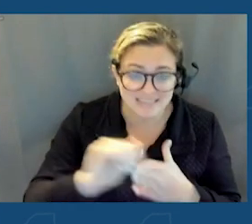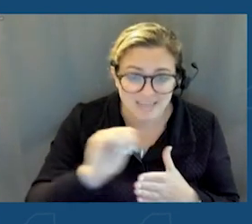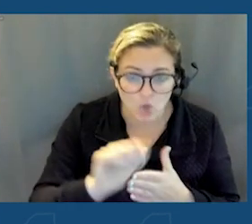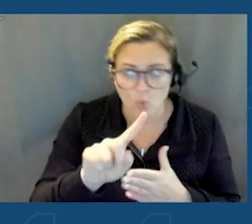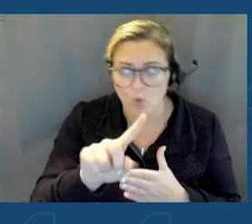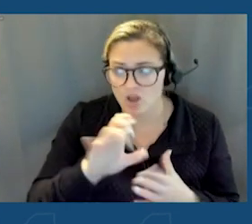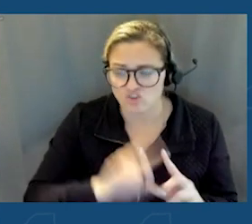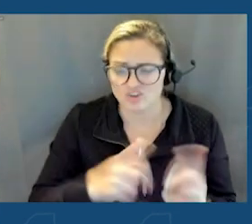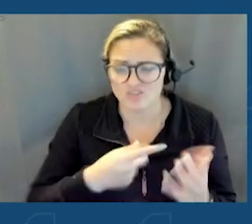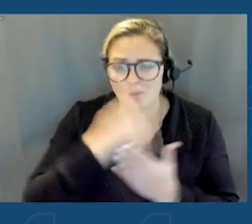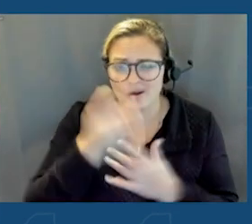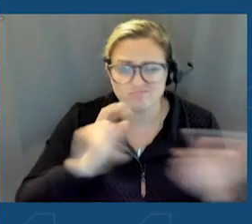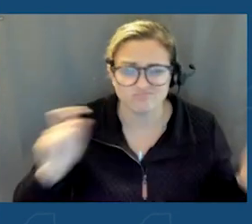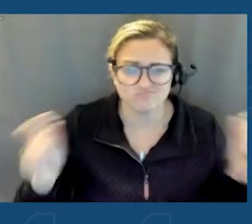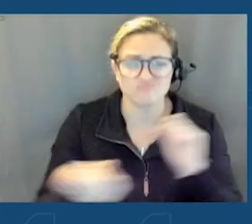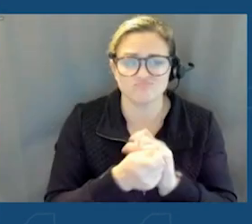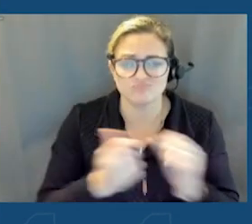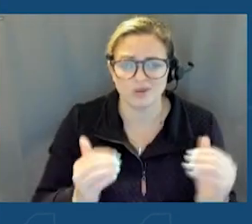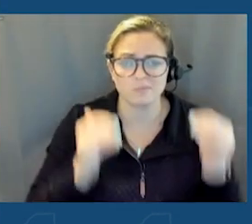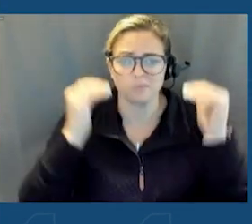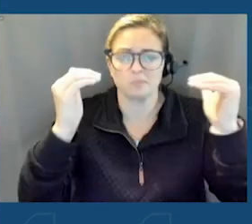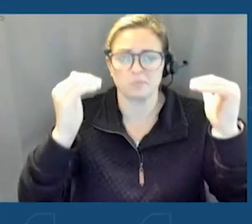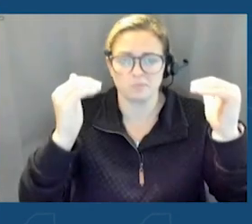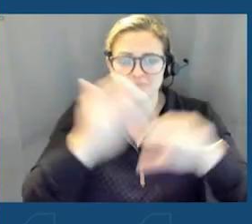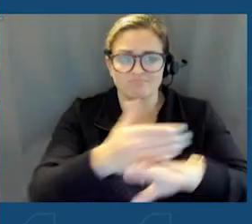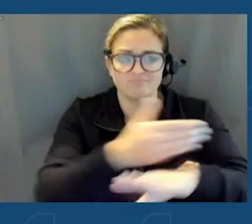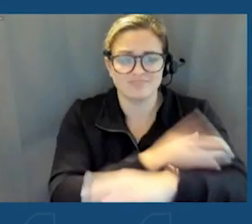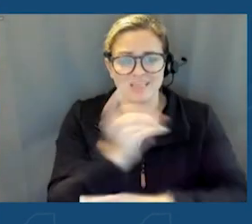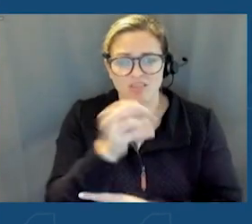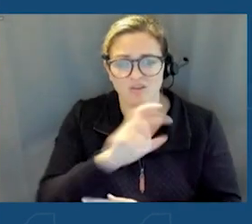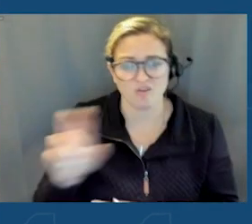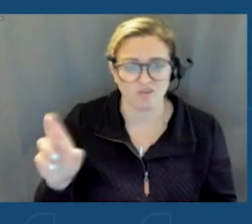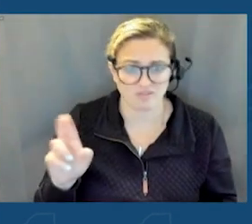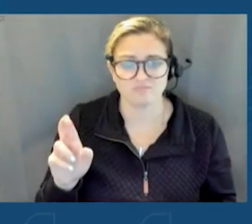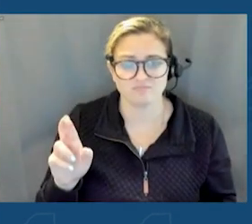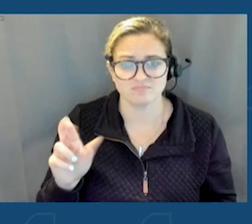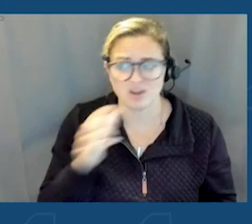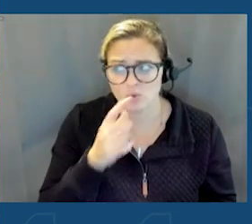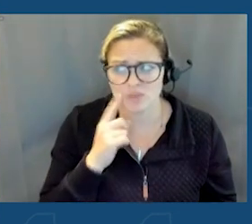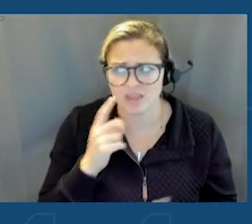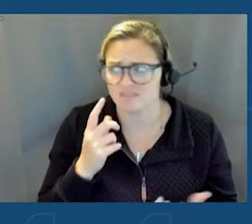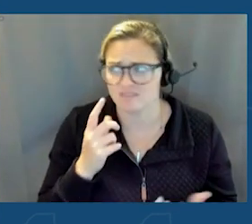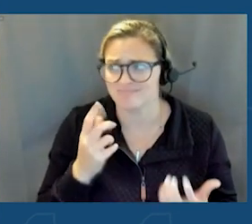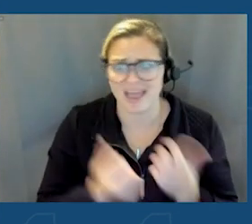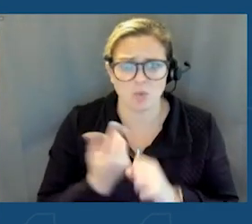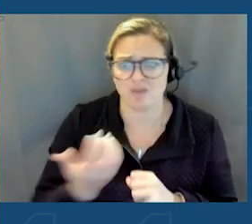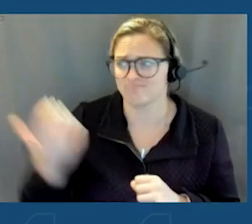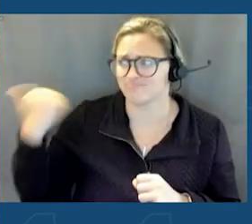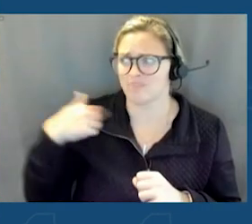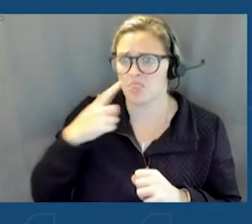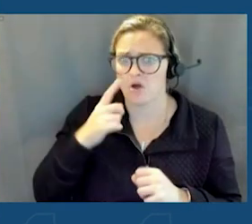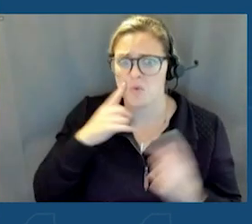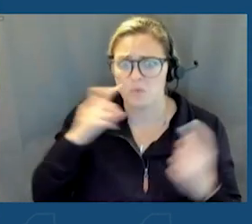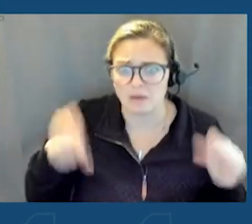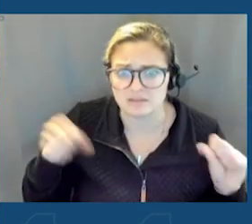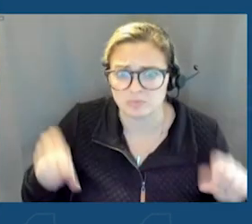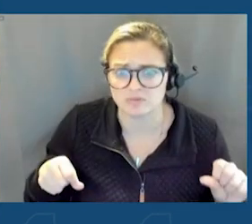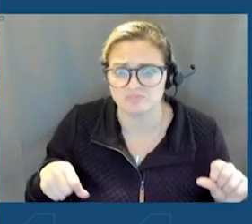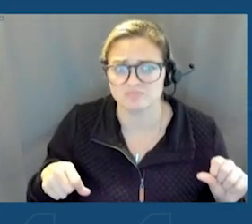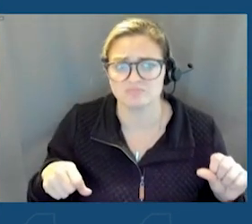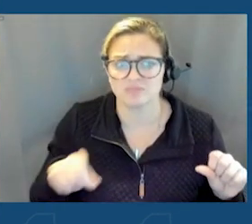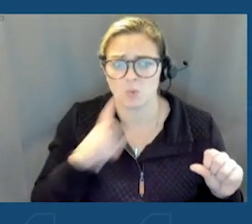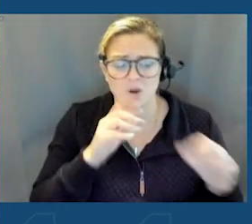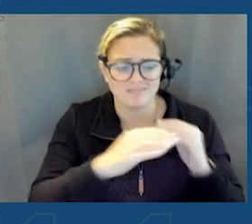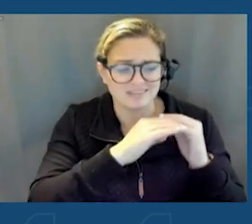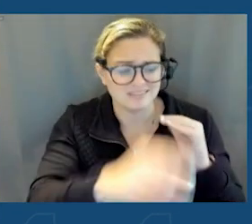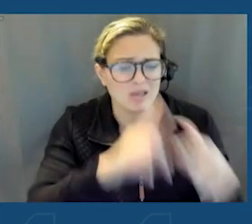to transform and modernize the LIRR. I don't think there's anybody who years ago would have thought that was possible, that we'd have that sustained commitment